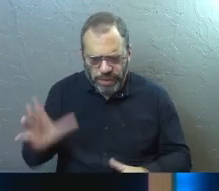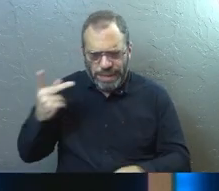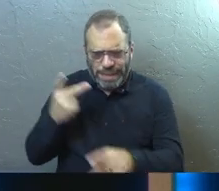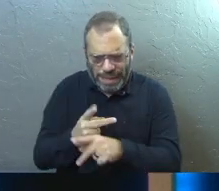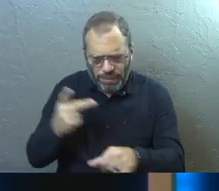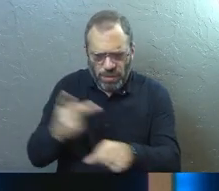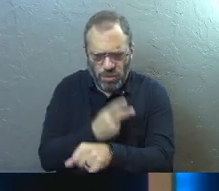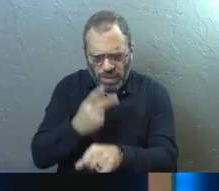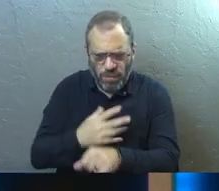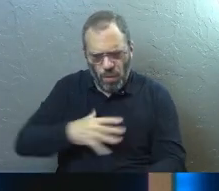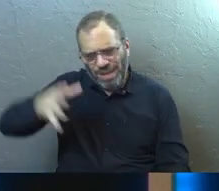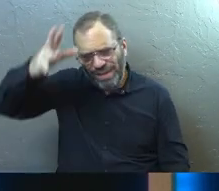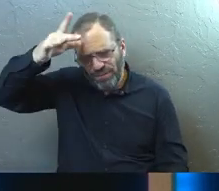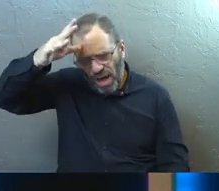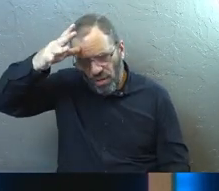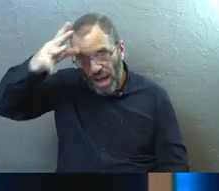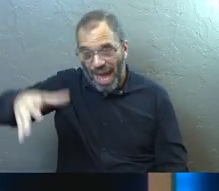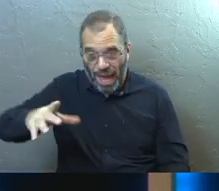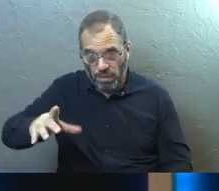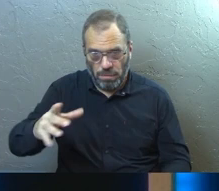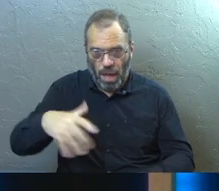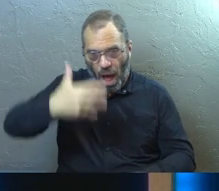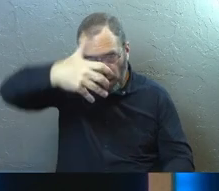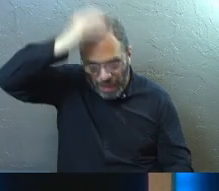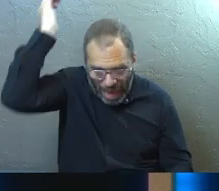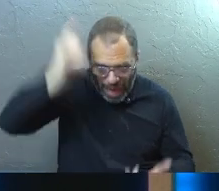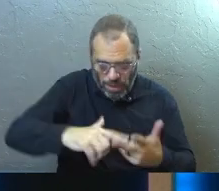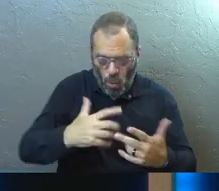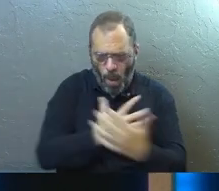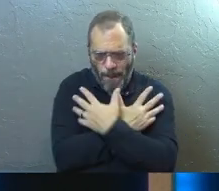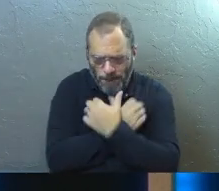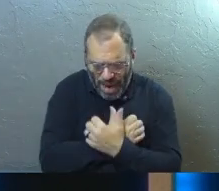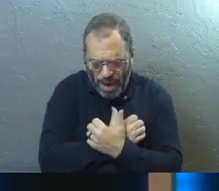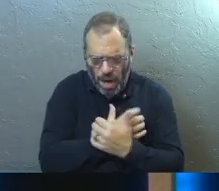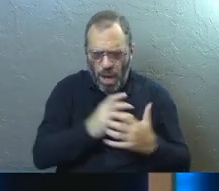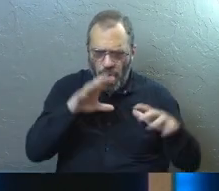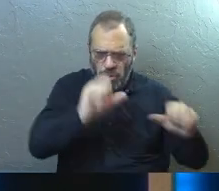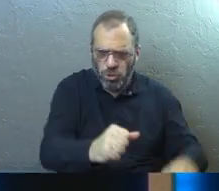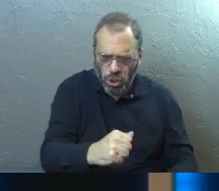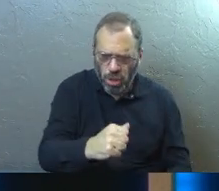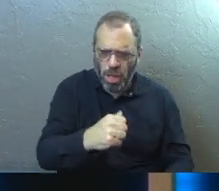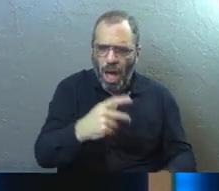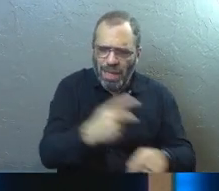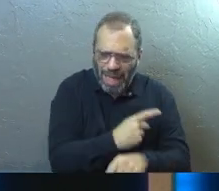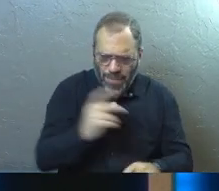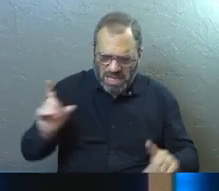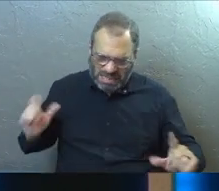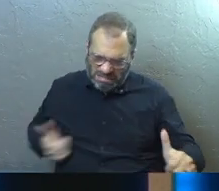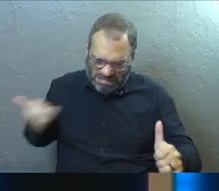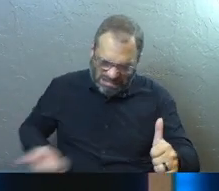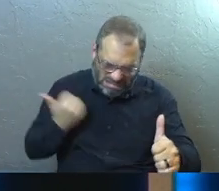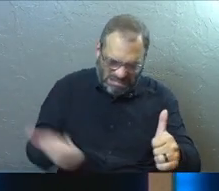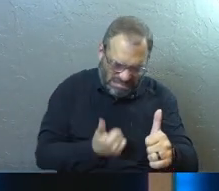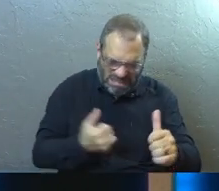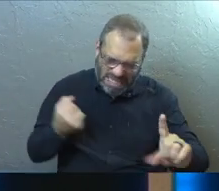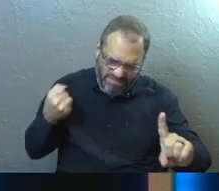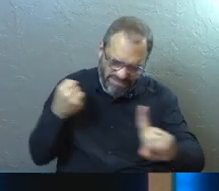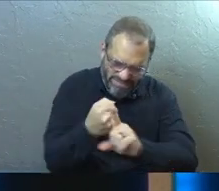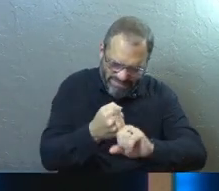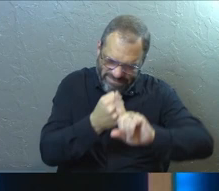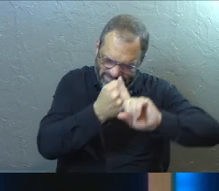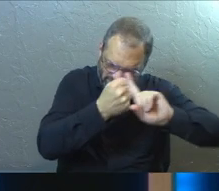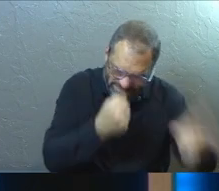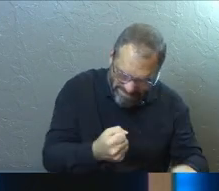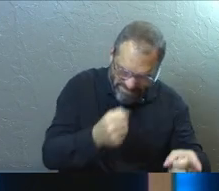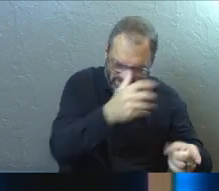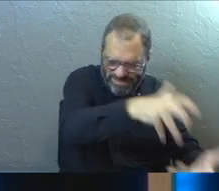keep sheep for his father. And when there came a lion or a bear and took a lamb from the flock, I went after him and struck him